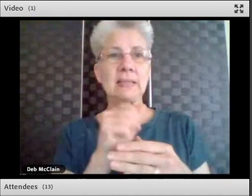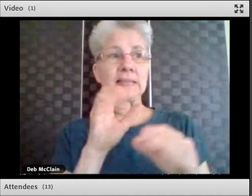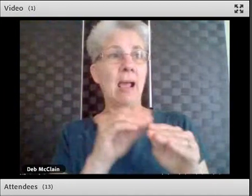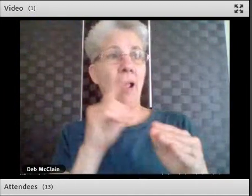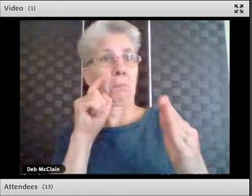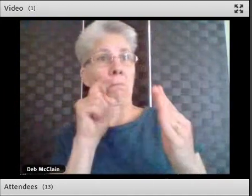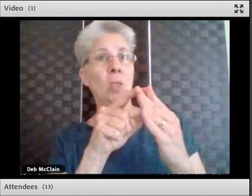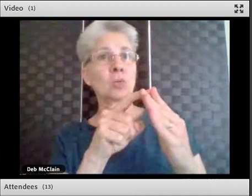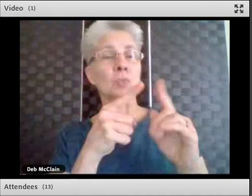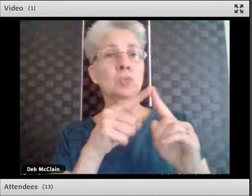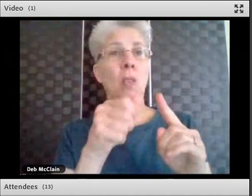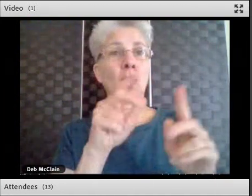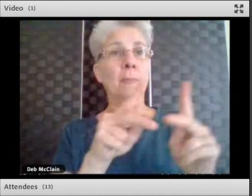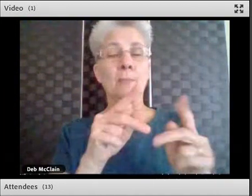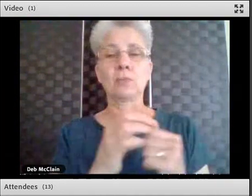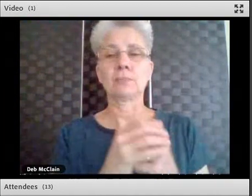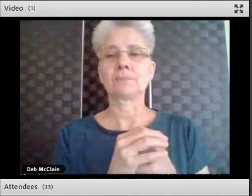other people.